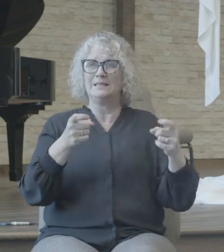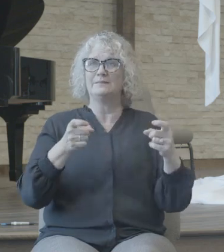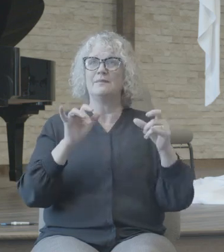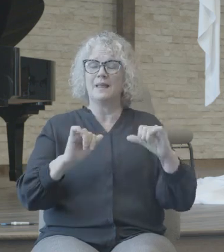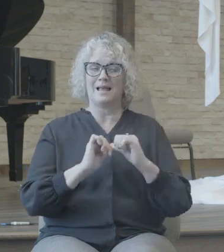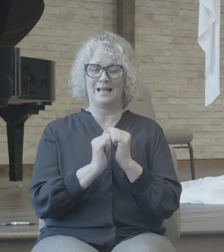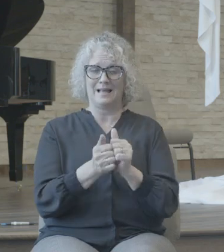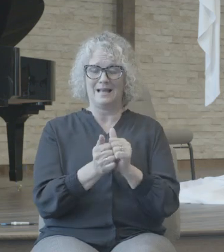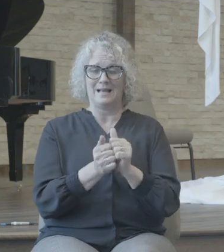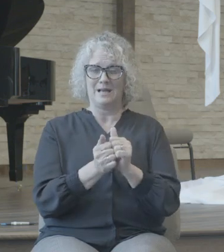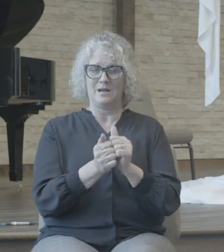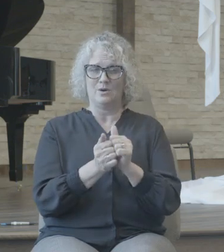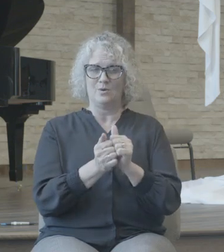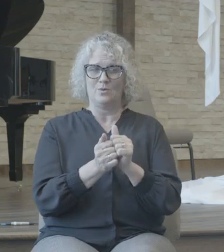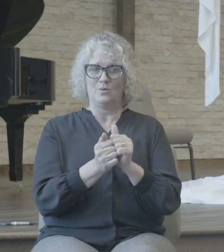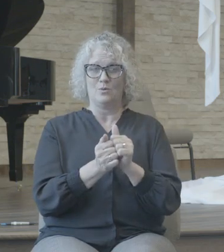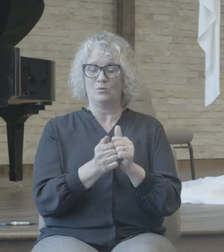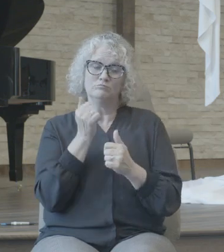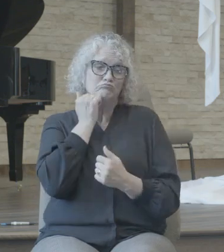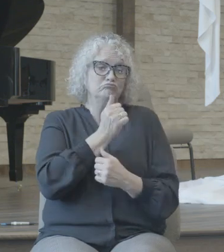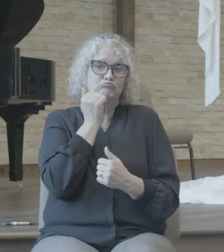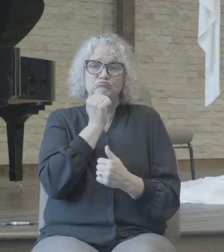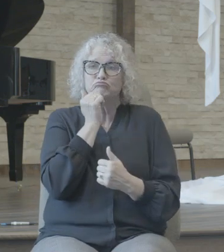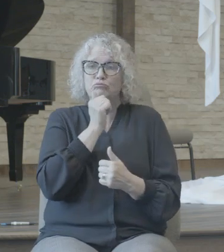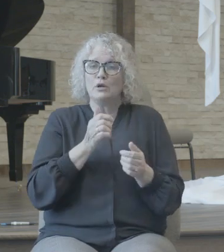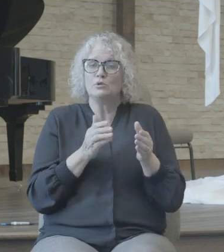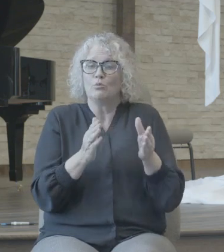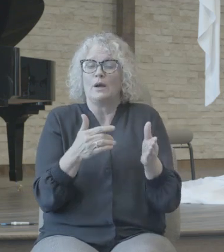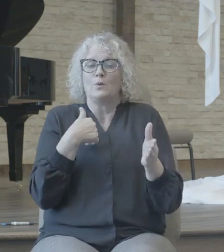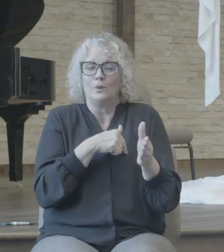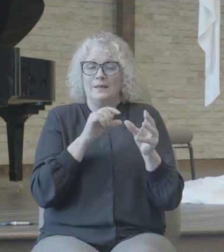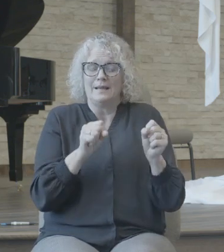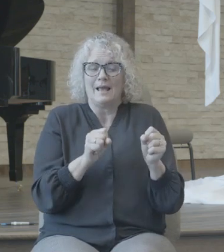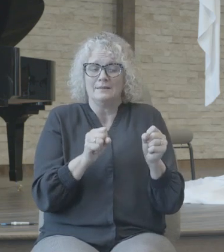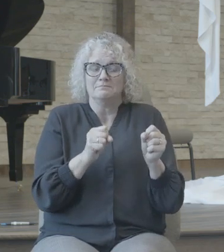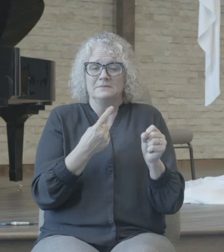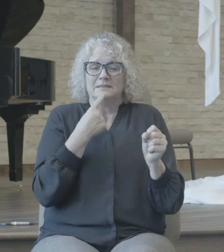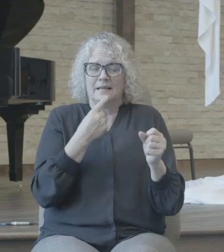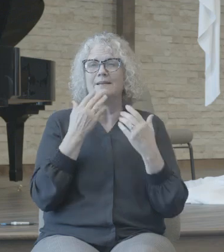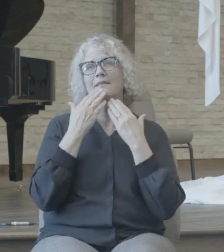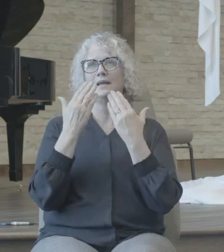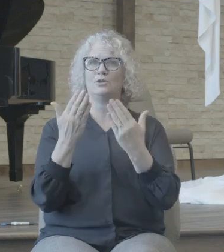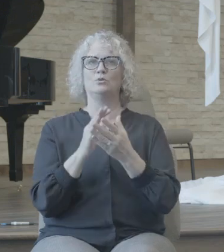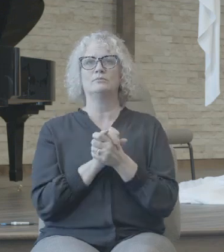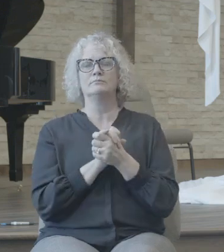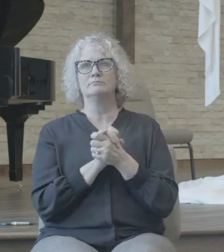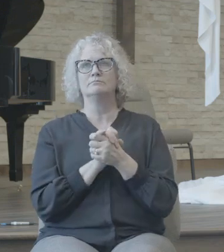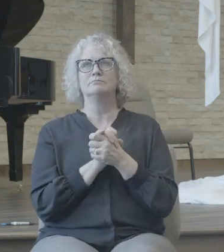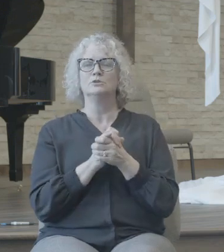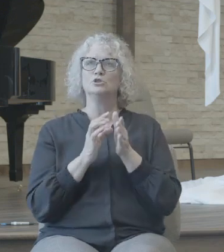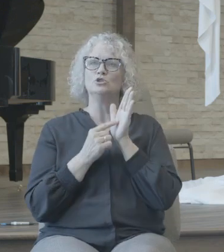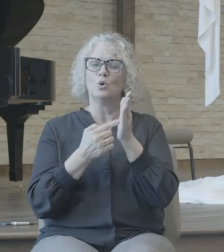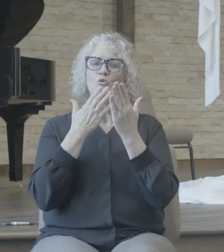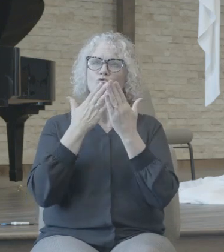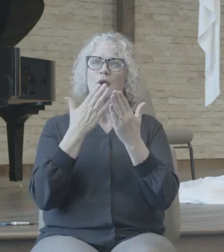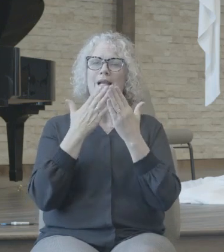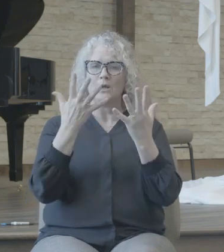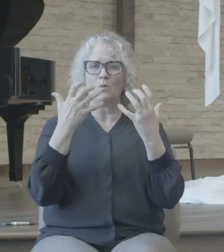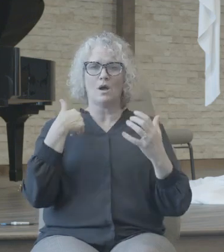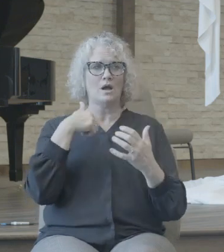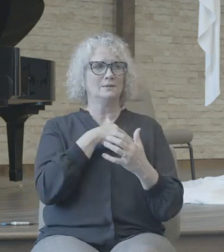us, in a very practical way, to say thank you and express our gratitude to him. And he wants us to give